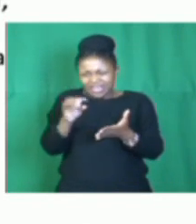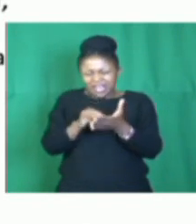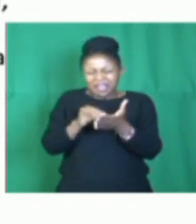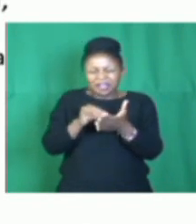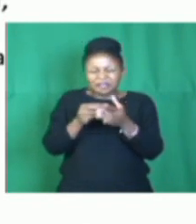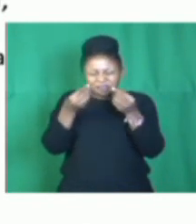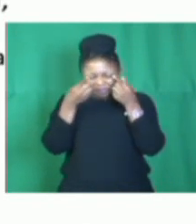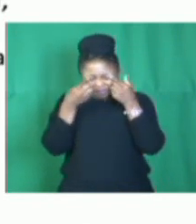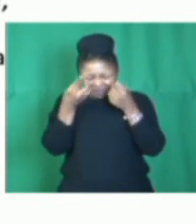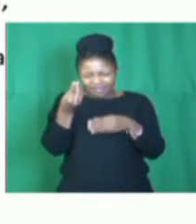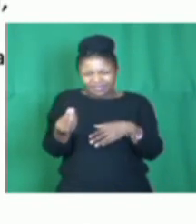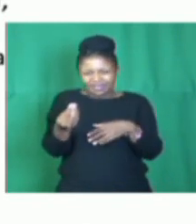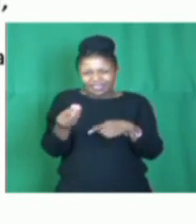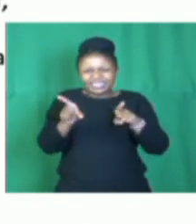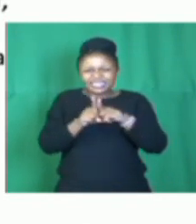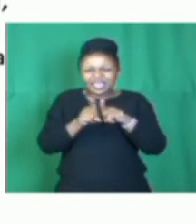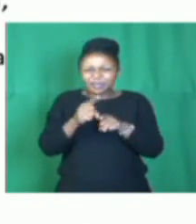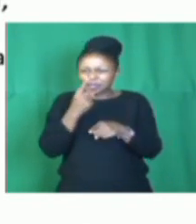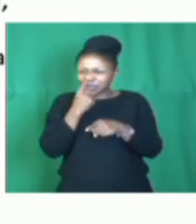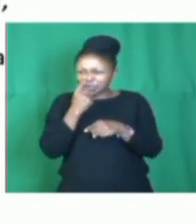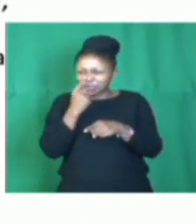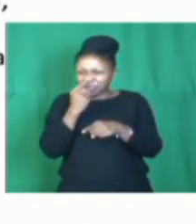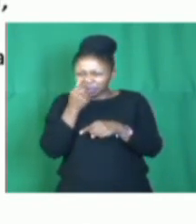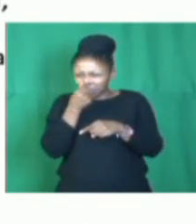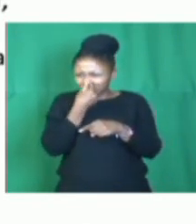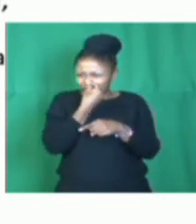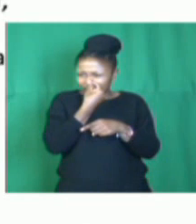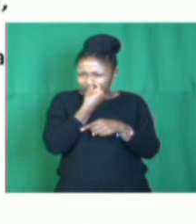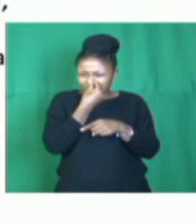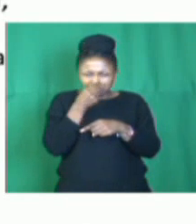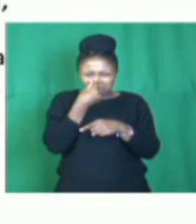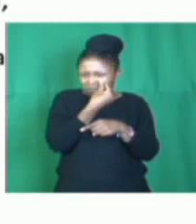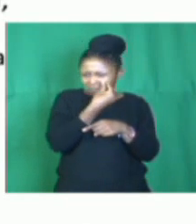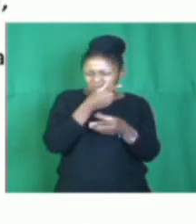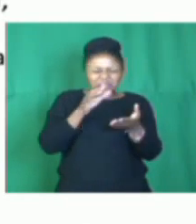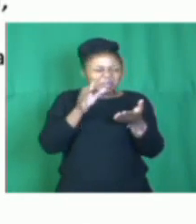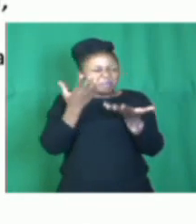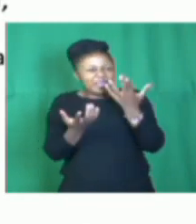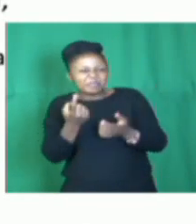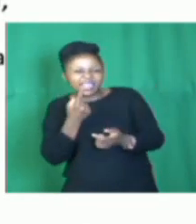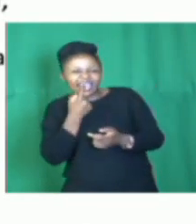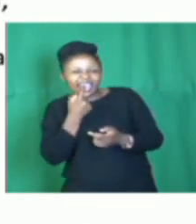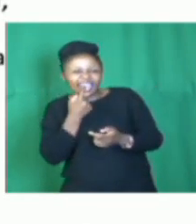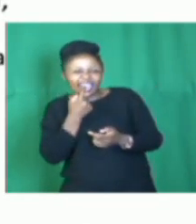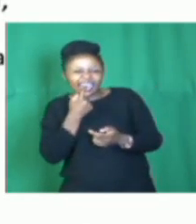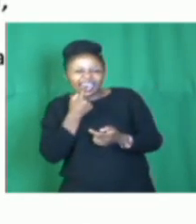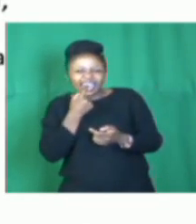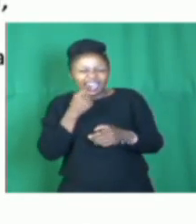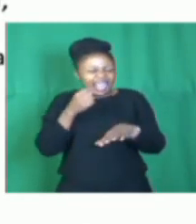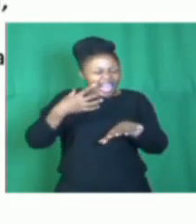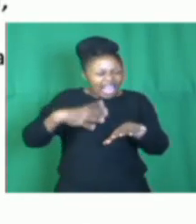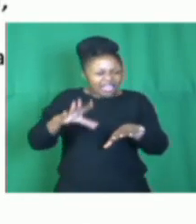nose, do make mention of that. If the person has crooked teeth, or a tooth missing,